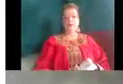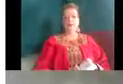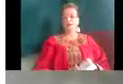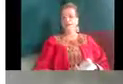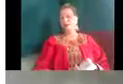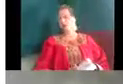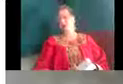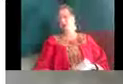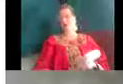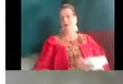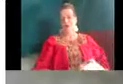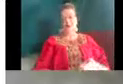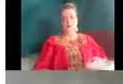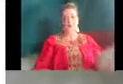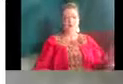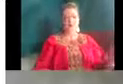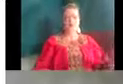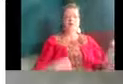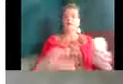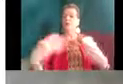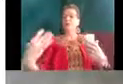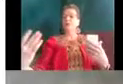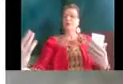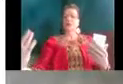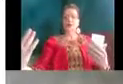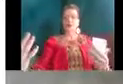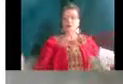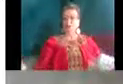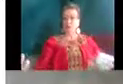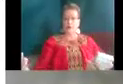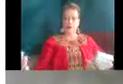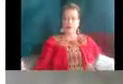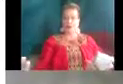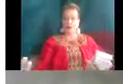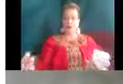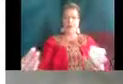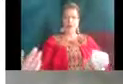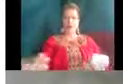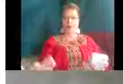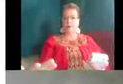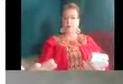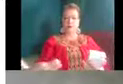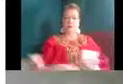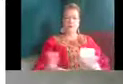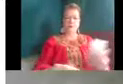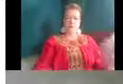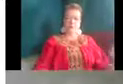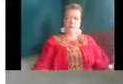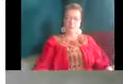one in the bedroom and then maybe one in the basement whatever is going to work for you and the environment